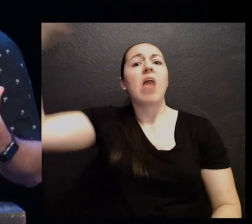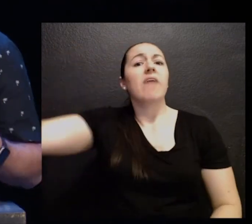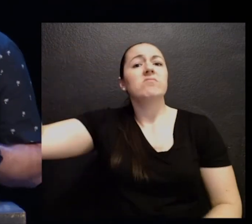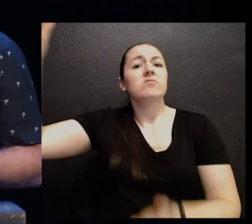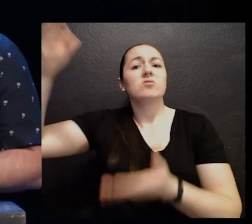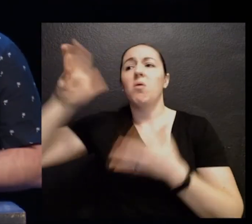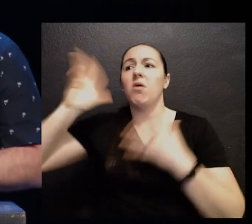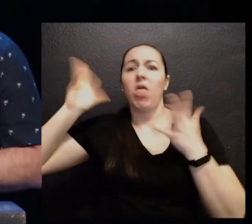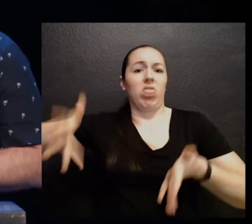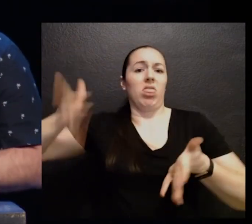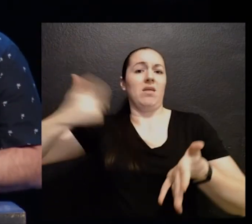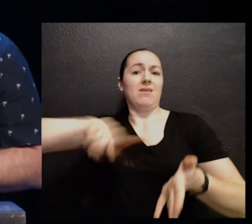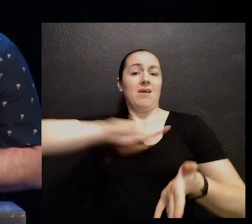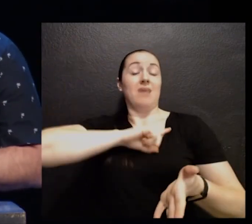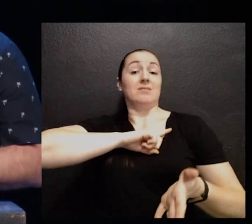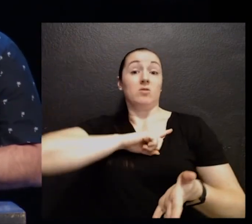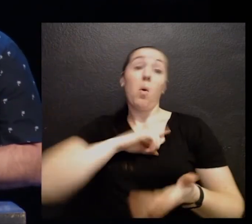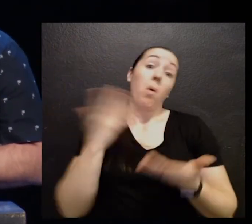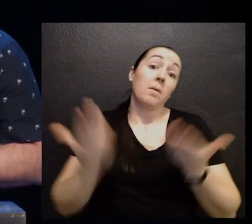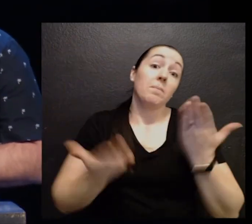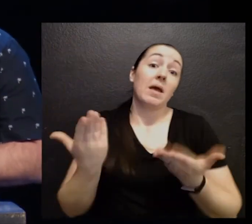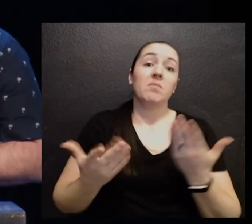very least, he's silent.